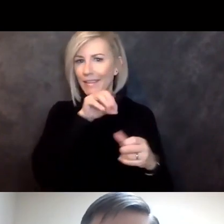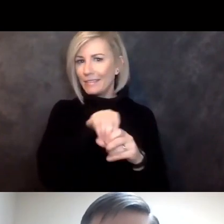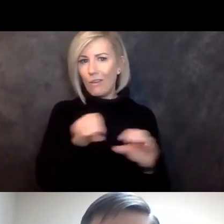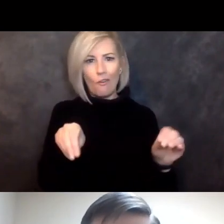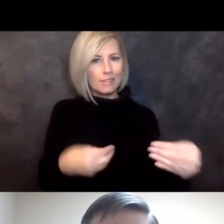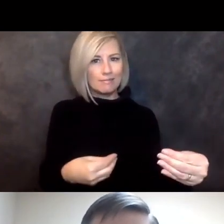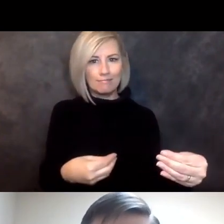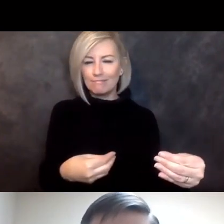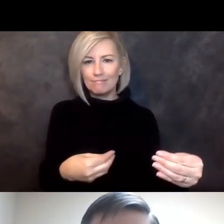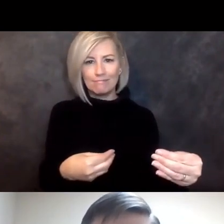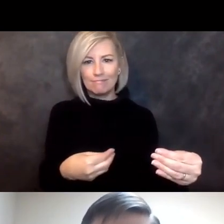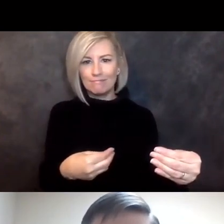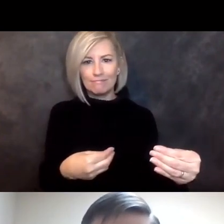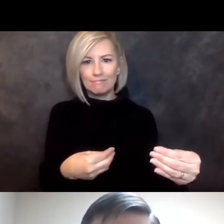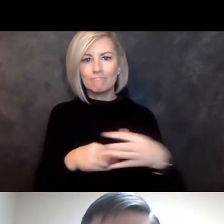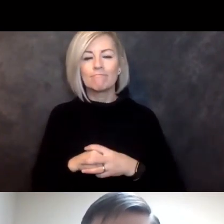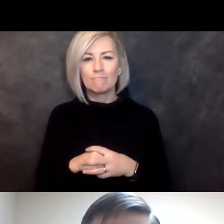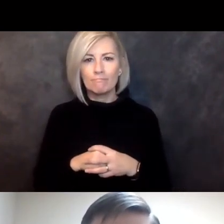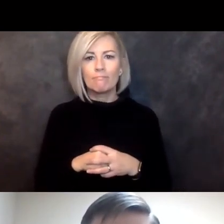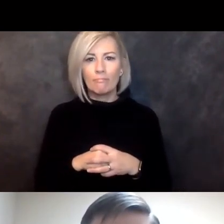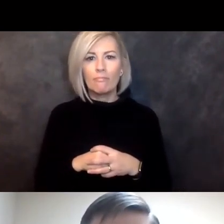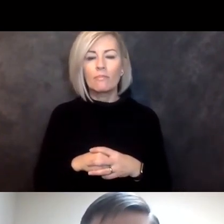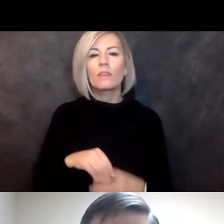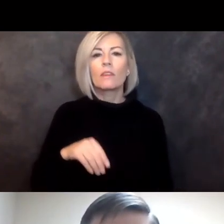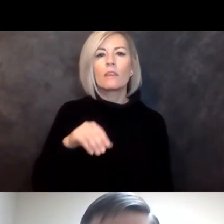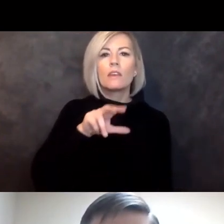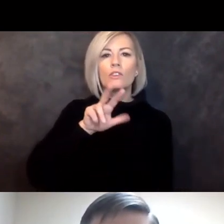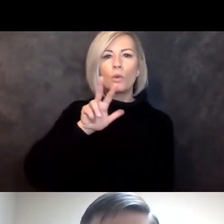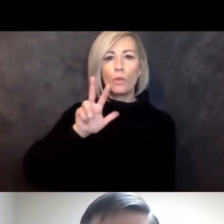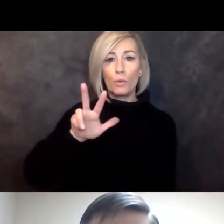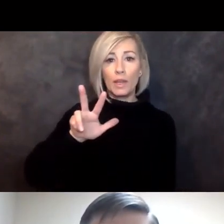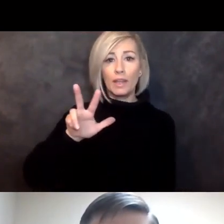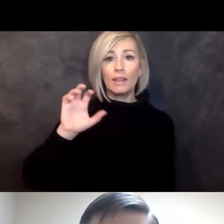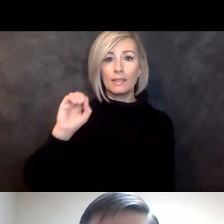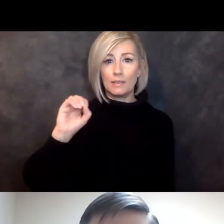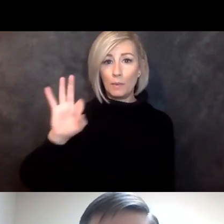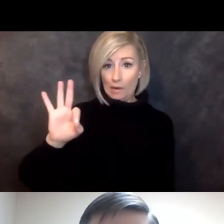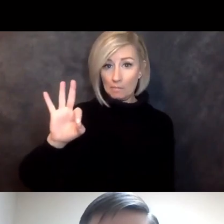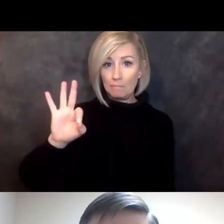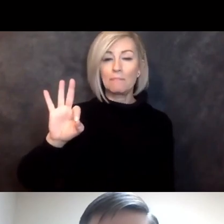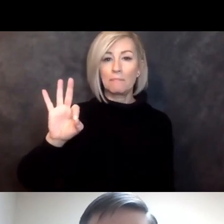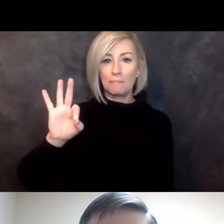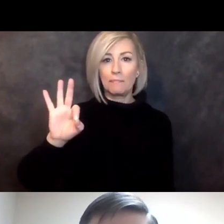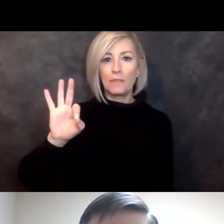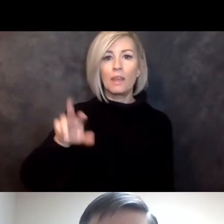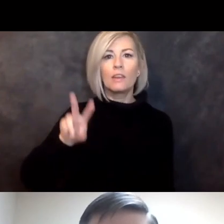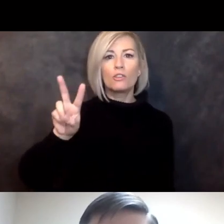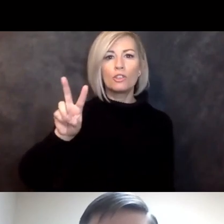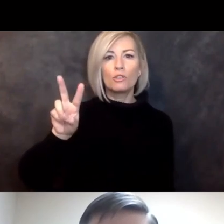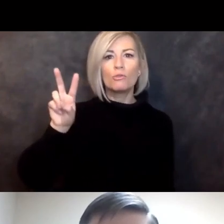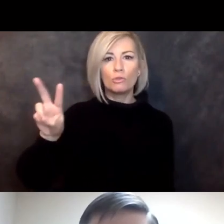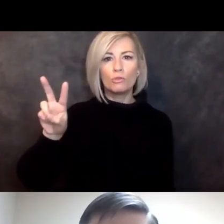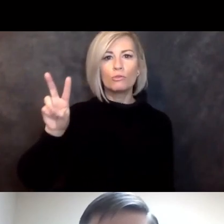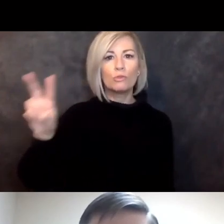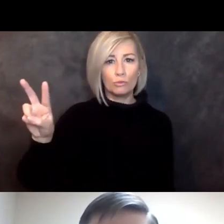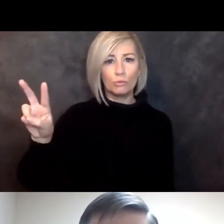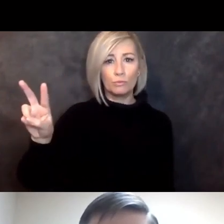alone. It's area code 309-222